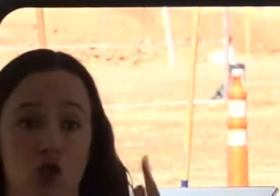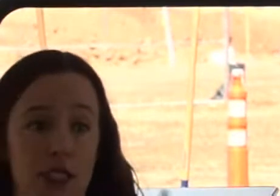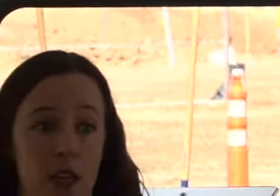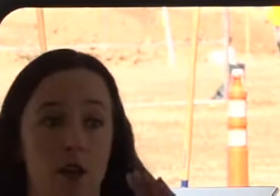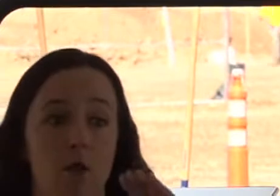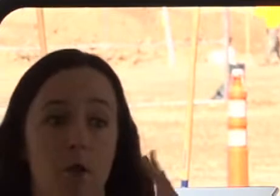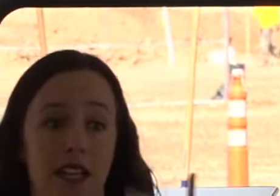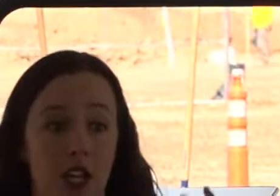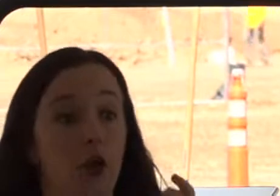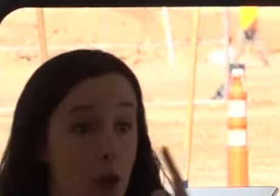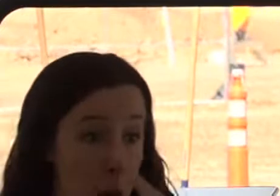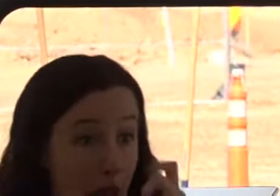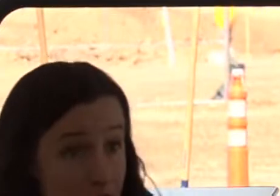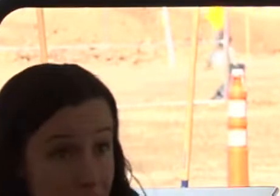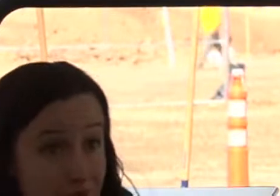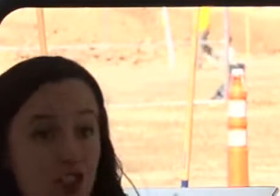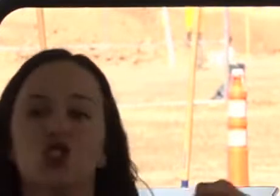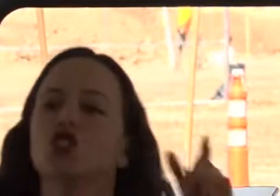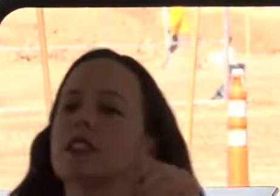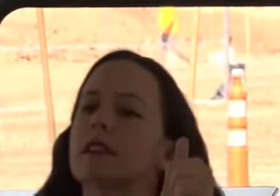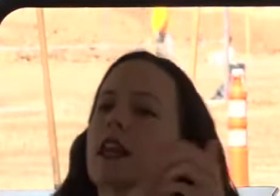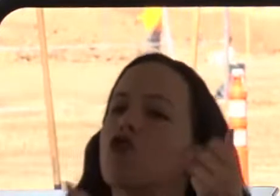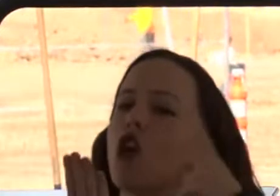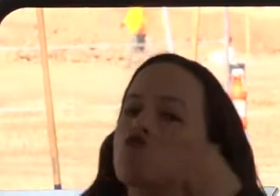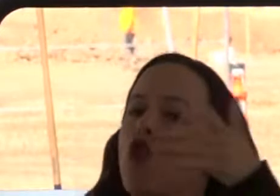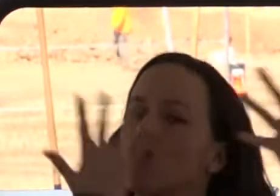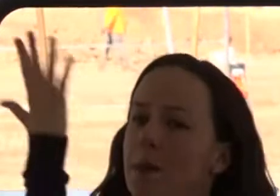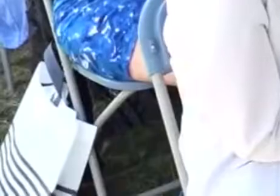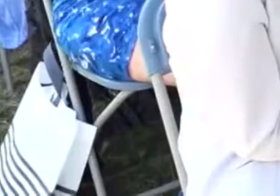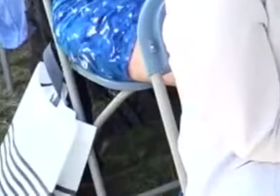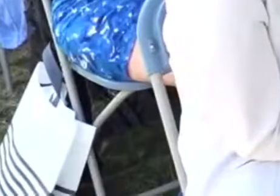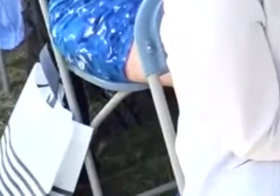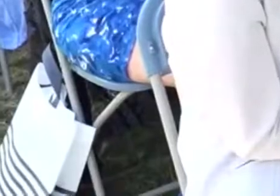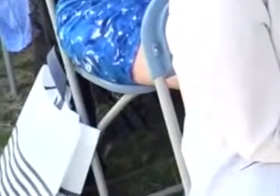McTarian. Thank you. Why don't you stand up? She's leading a lot of programs around here.